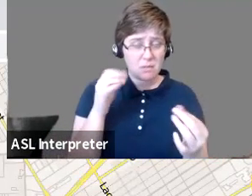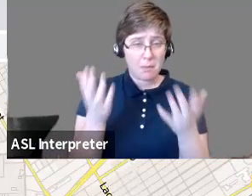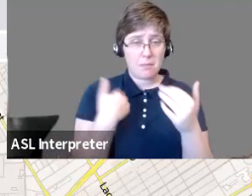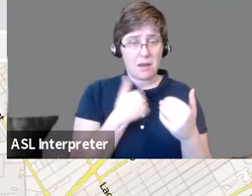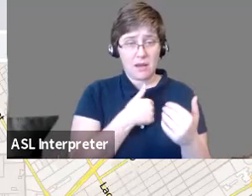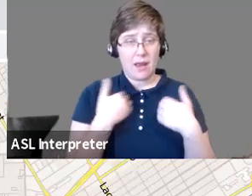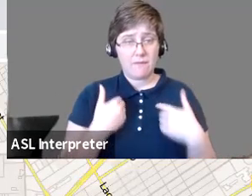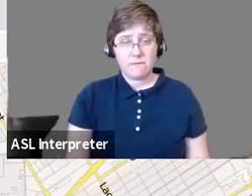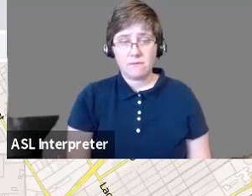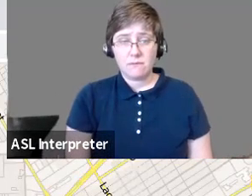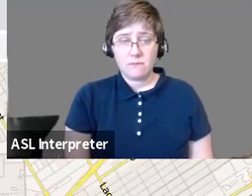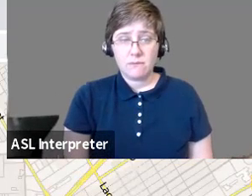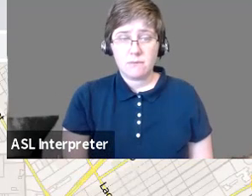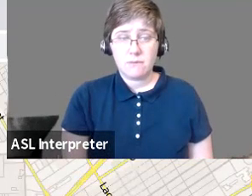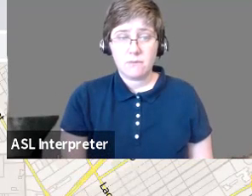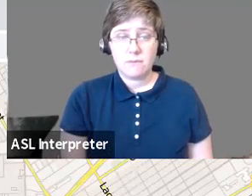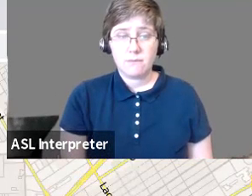have.